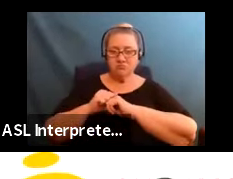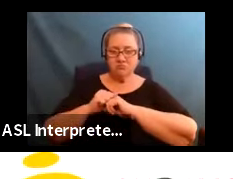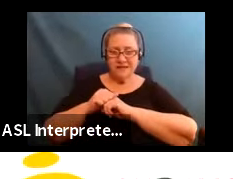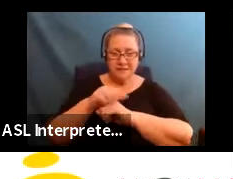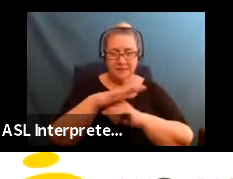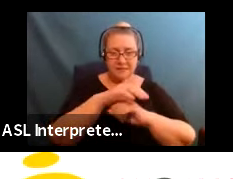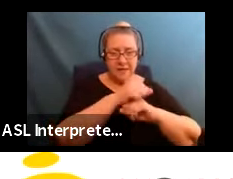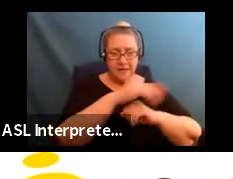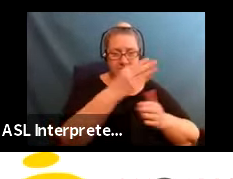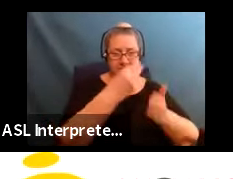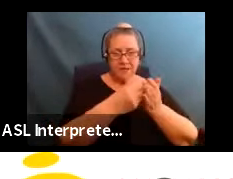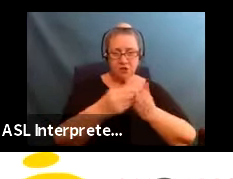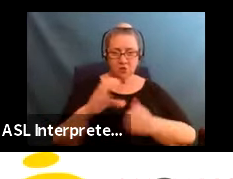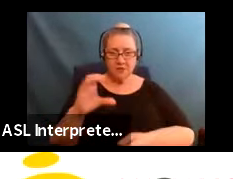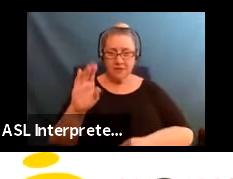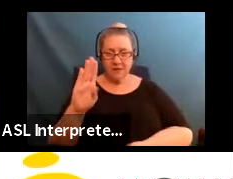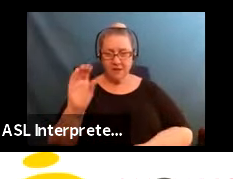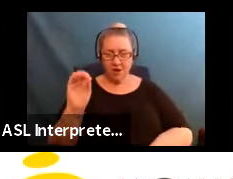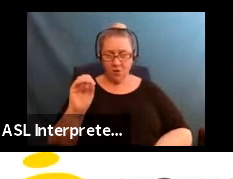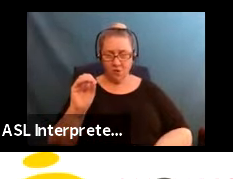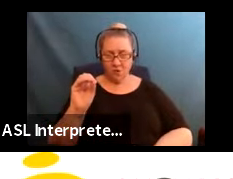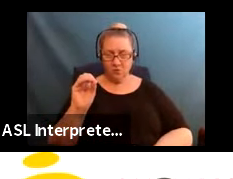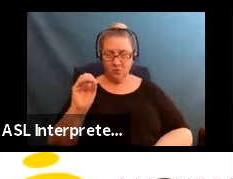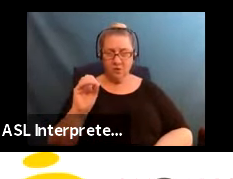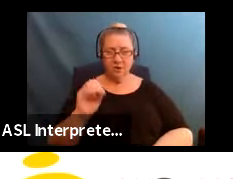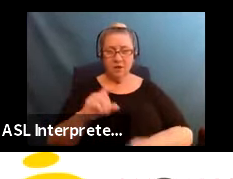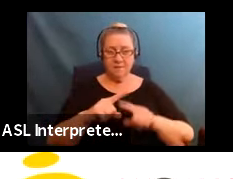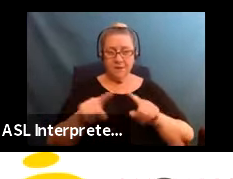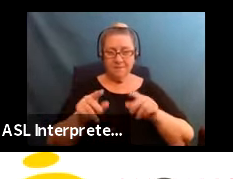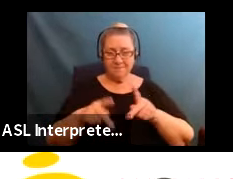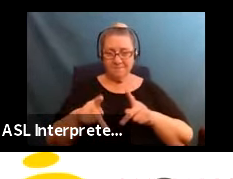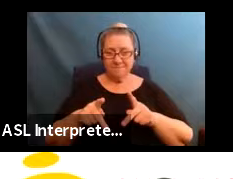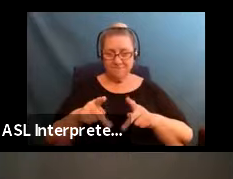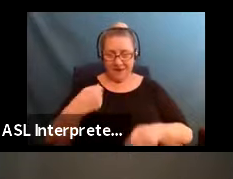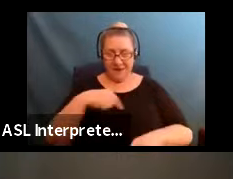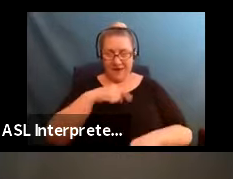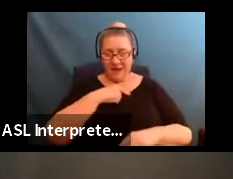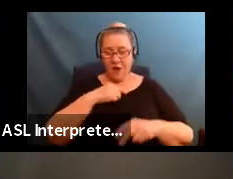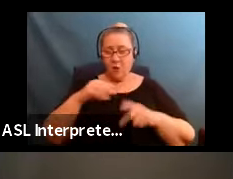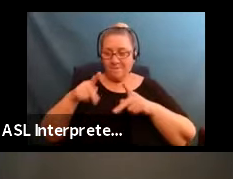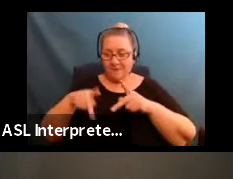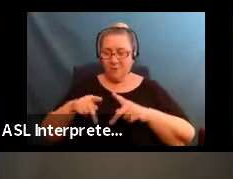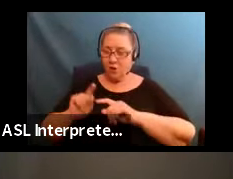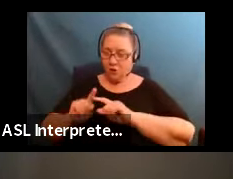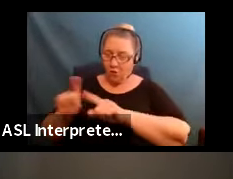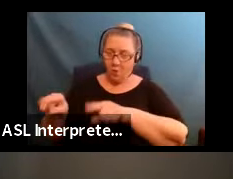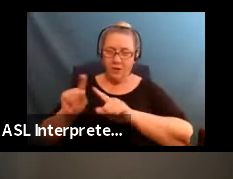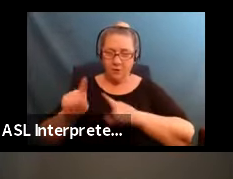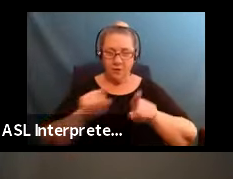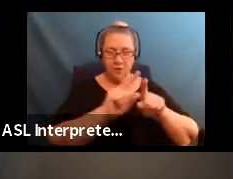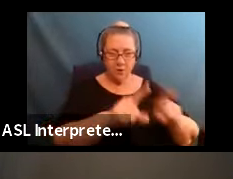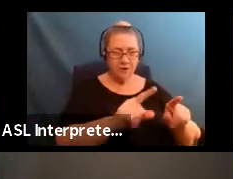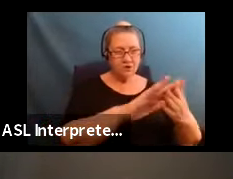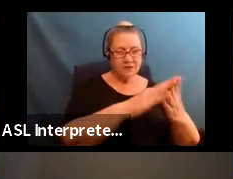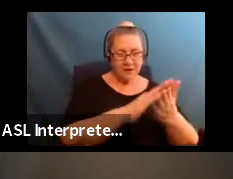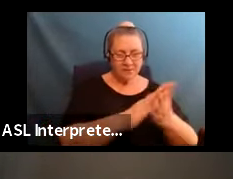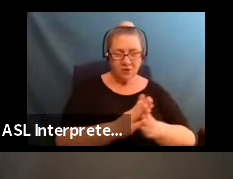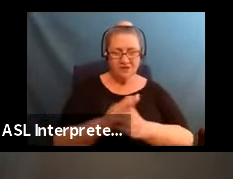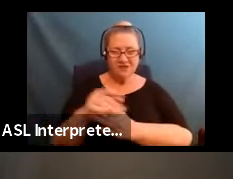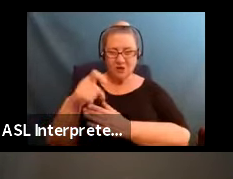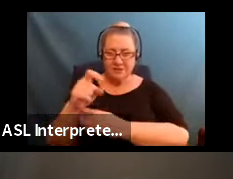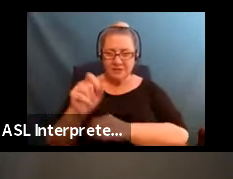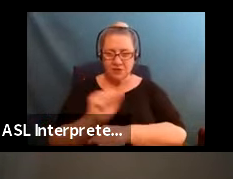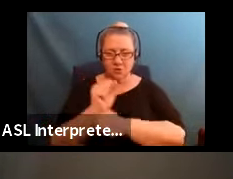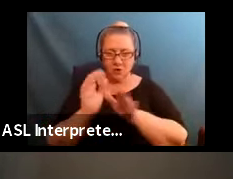still our people are going out there and they're going to the fields, they're going to the neighborhoods, they're essential workers like everybody else, and